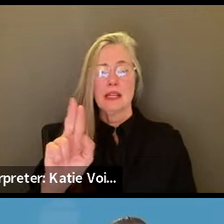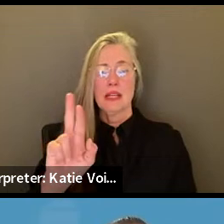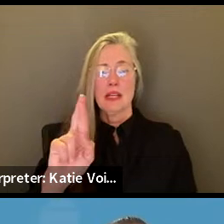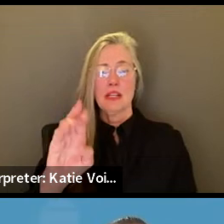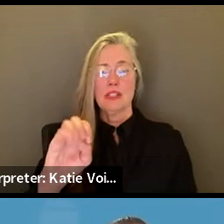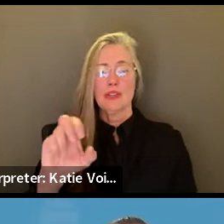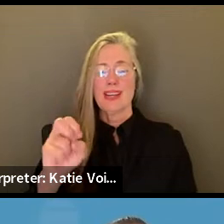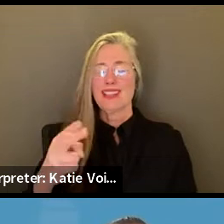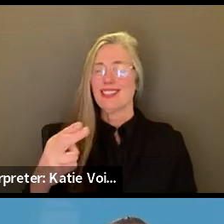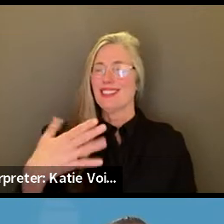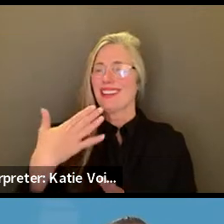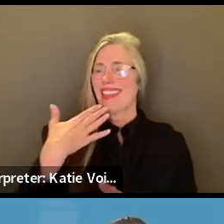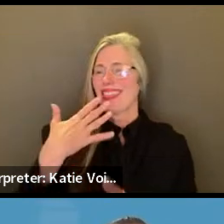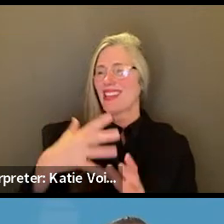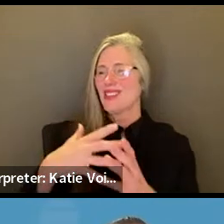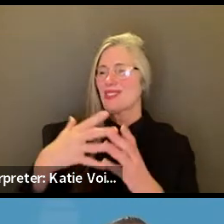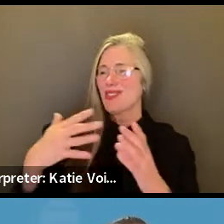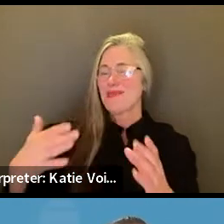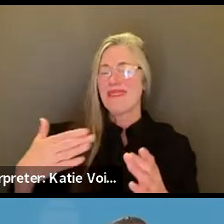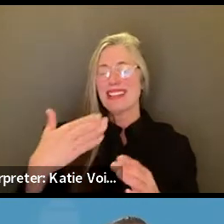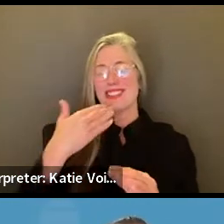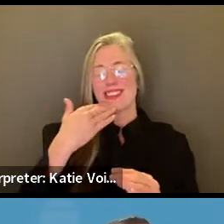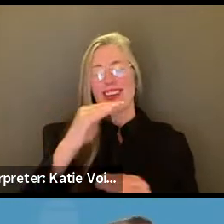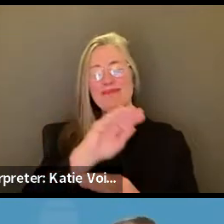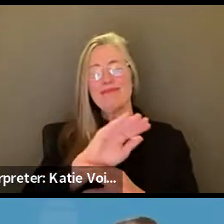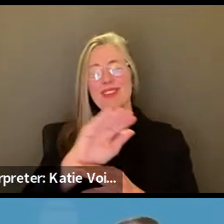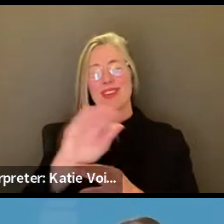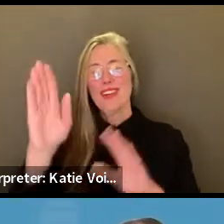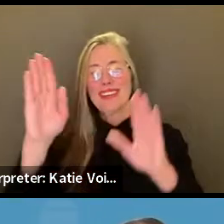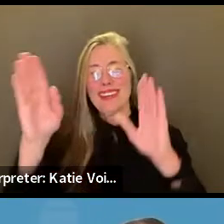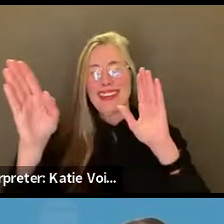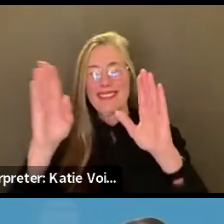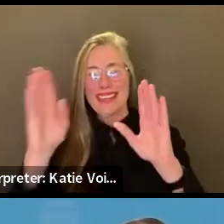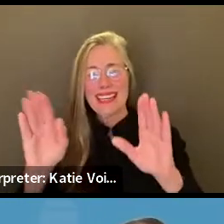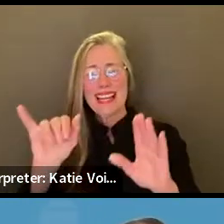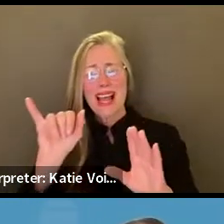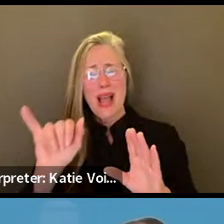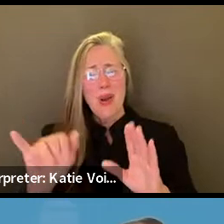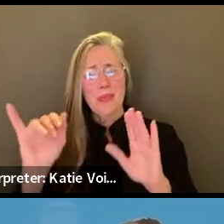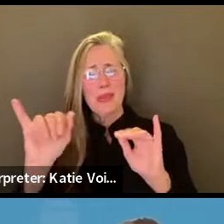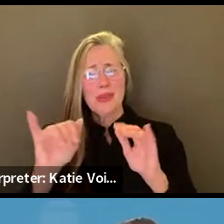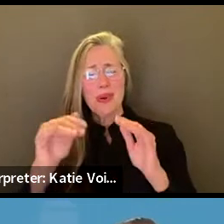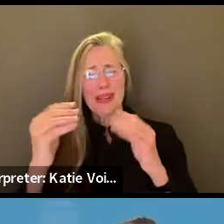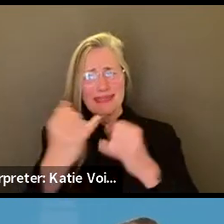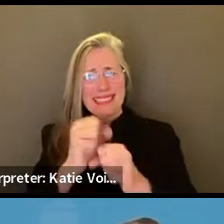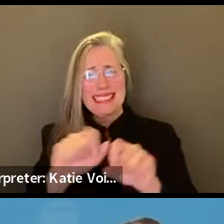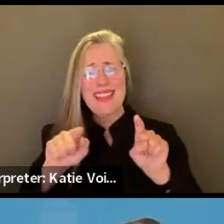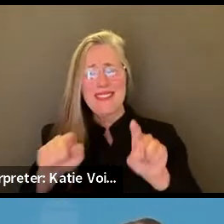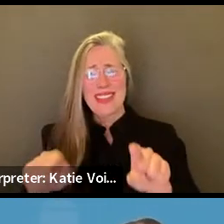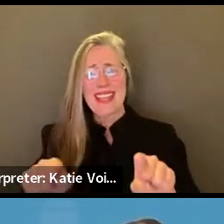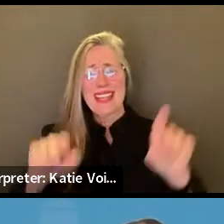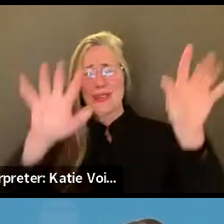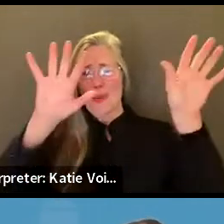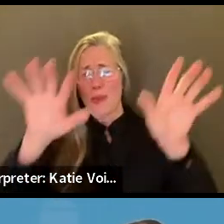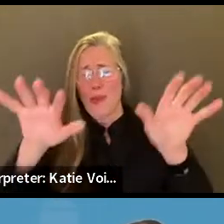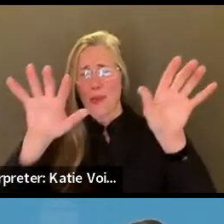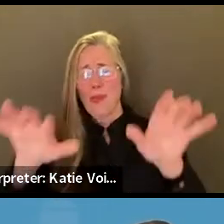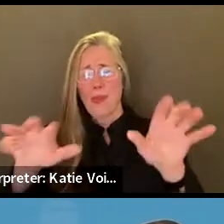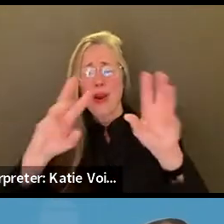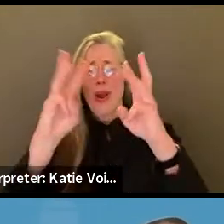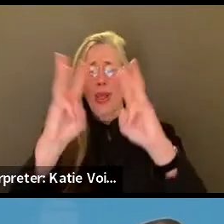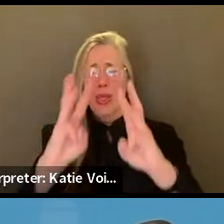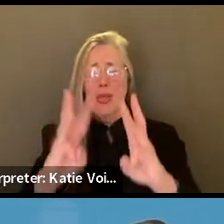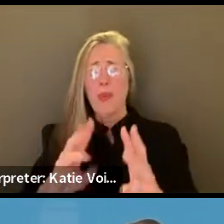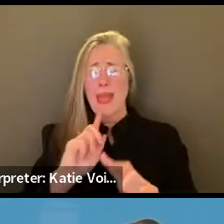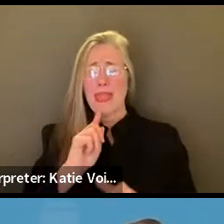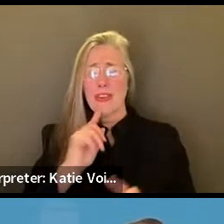Awesome. Thank you so much. Good evening, everyone. I hope you've all been staying safe in this weather. So I just have a few announcements here. We're starting